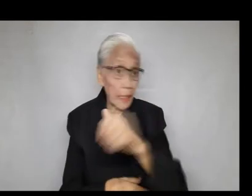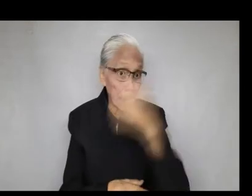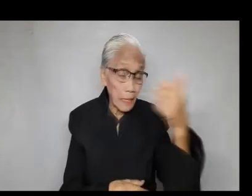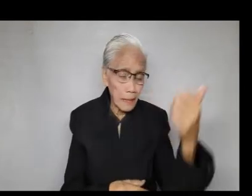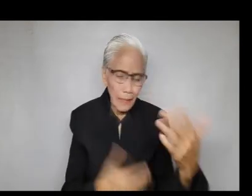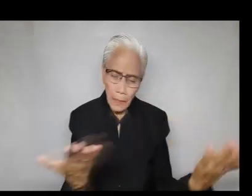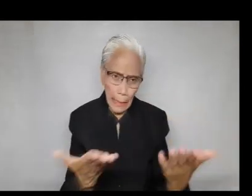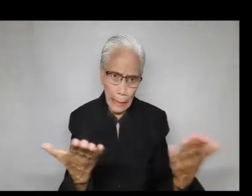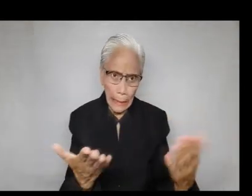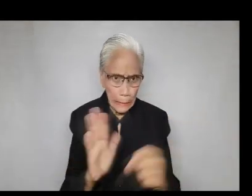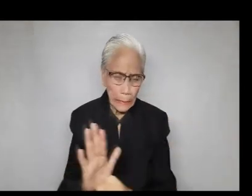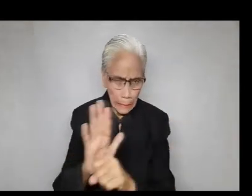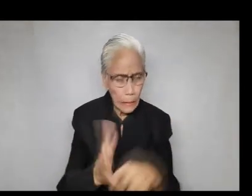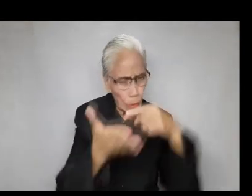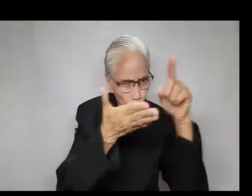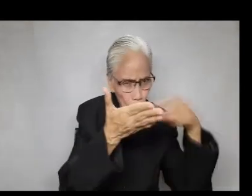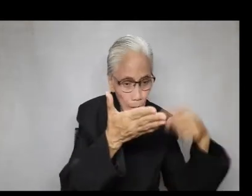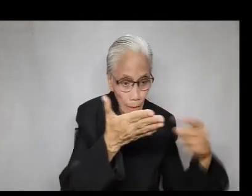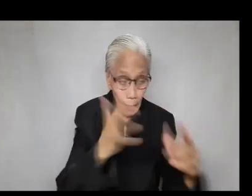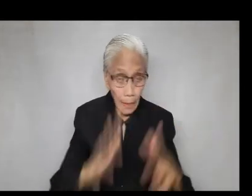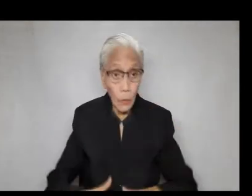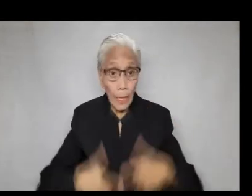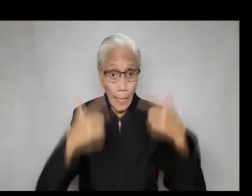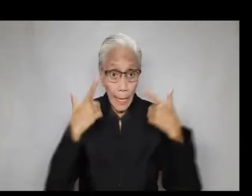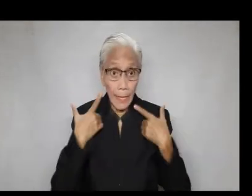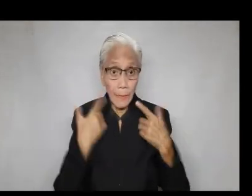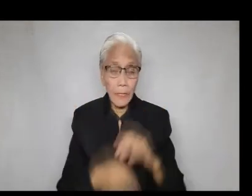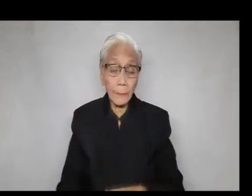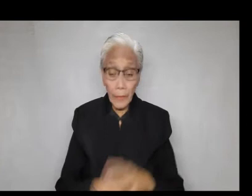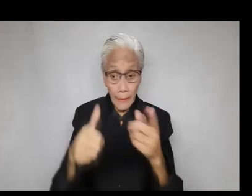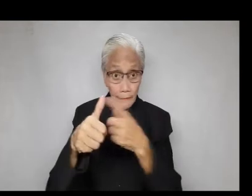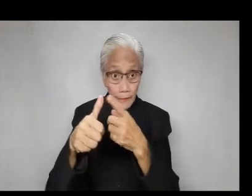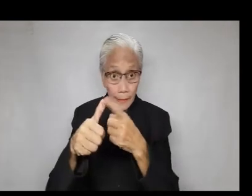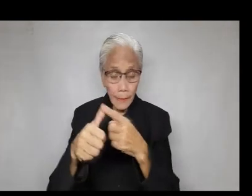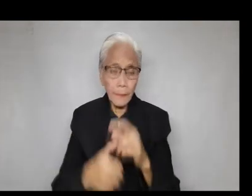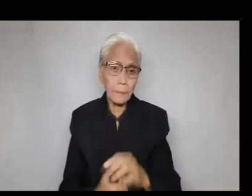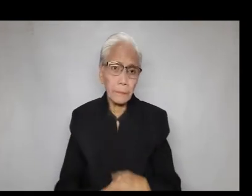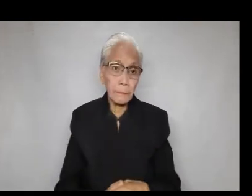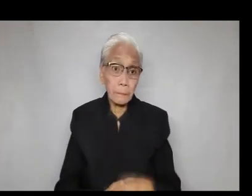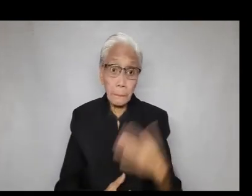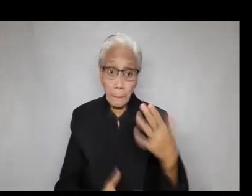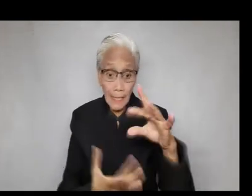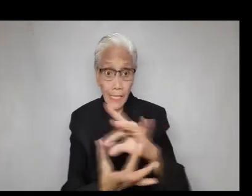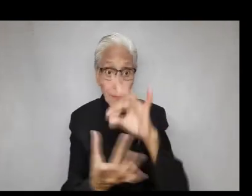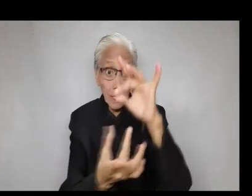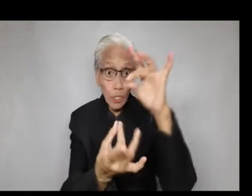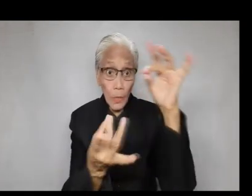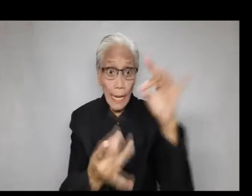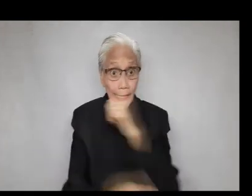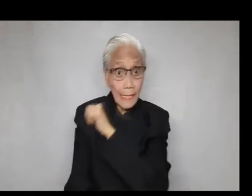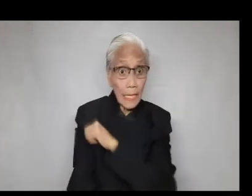God, others, and your life? Here are the marks to check in our lives. First